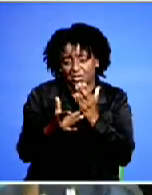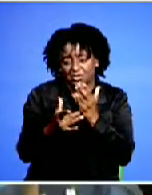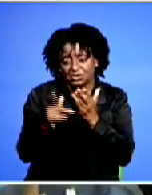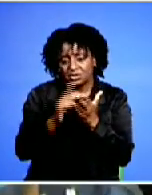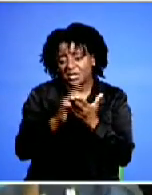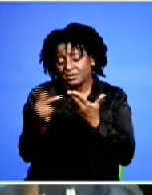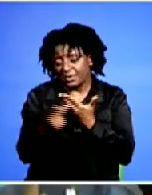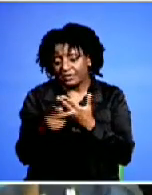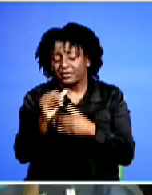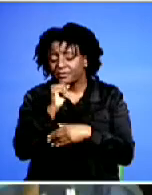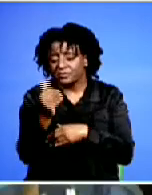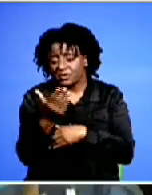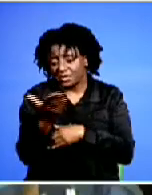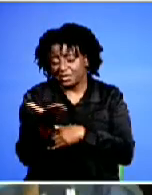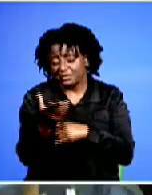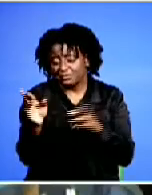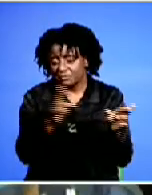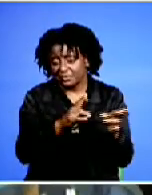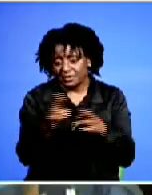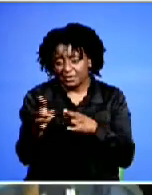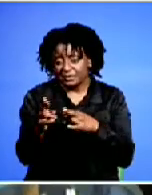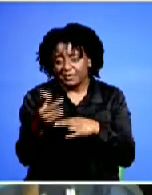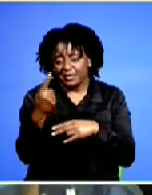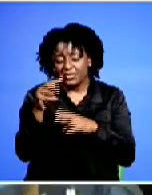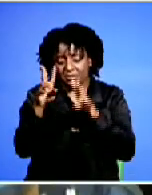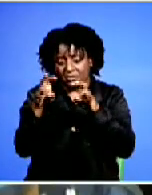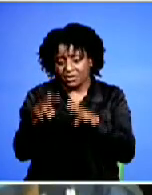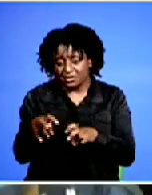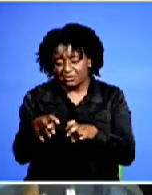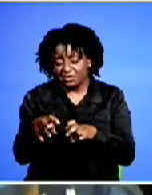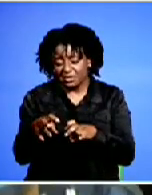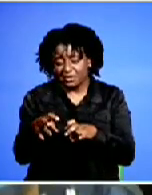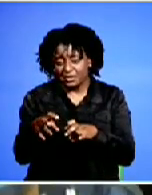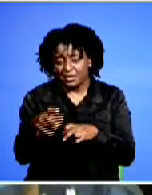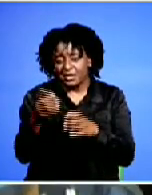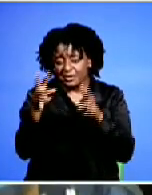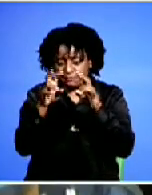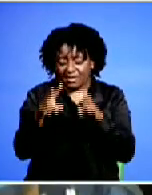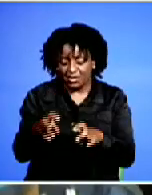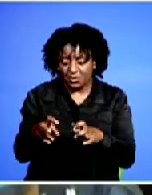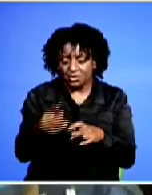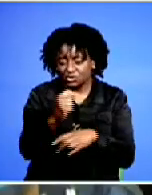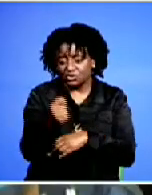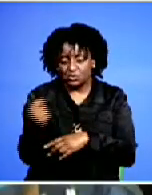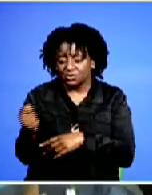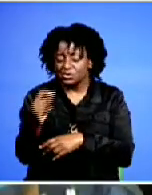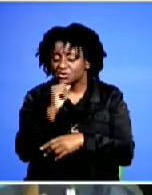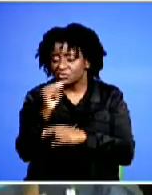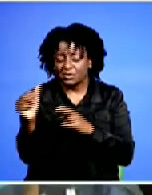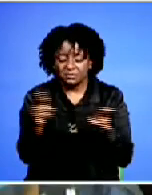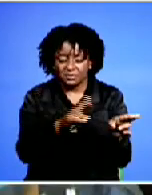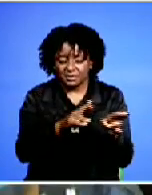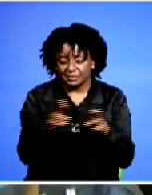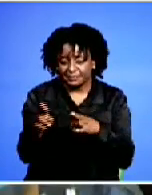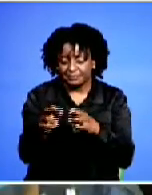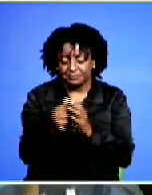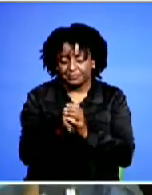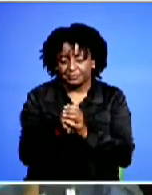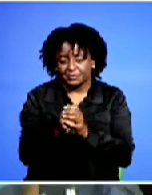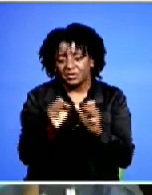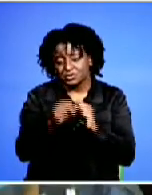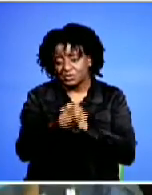monitoring, surveillance, evaluation tools are not in place. So,